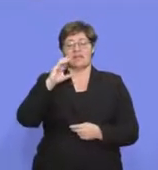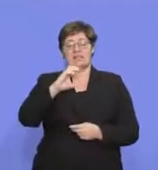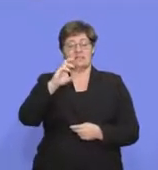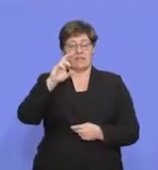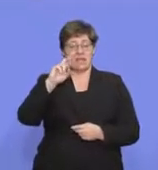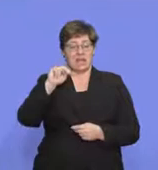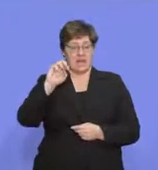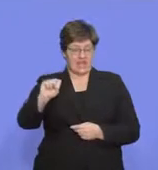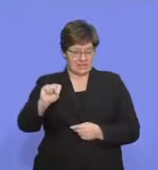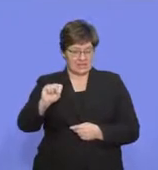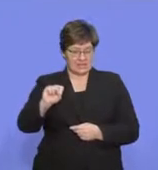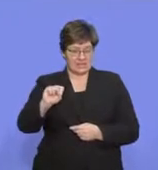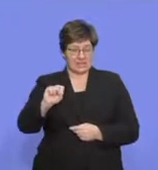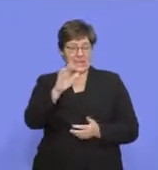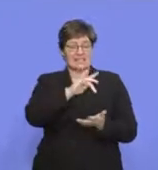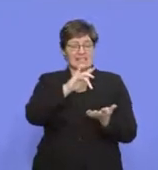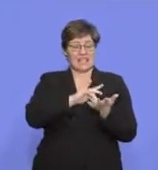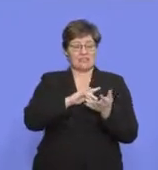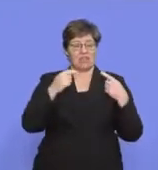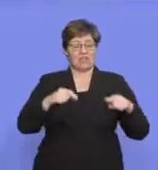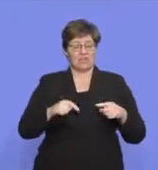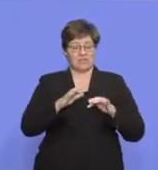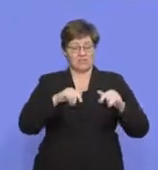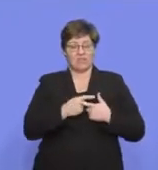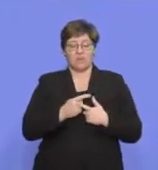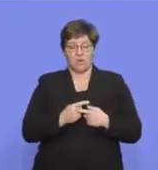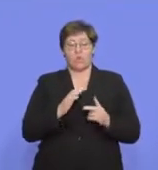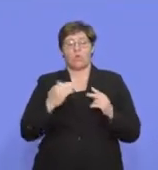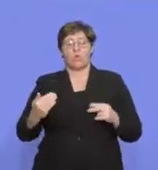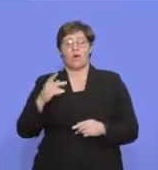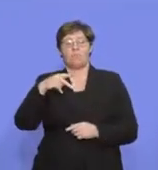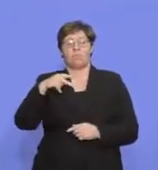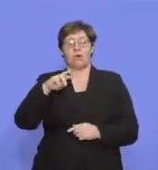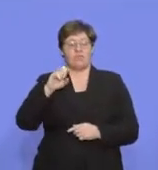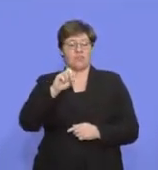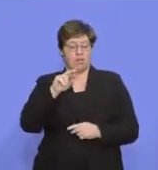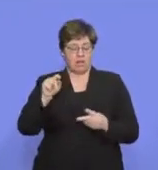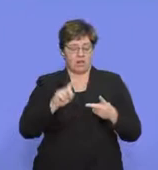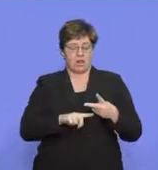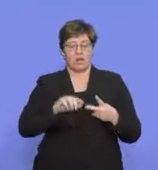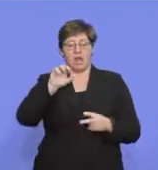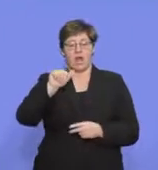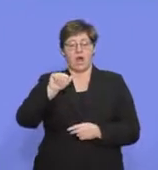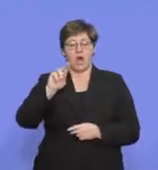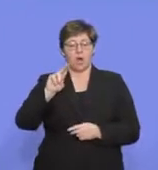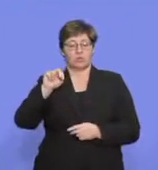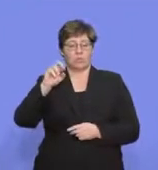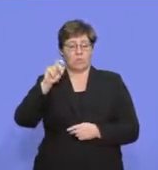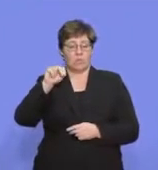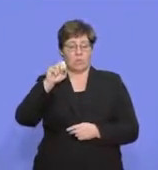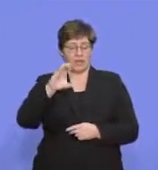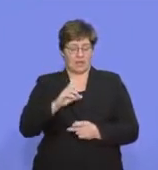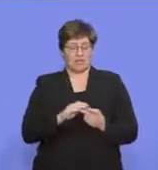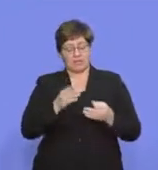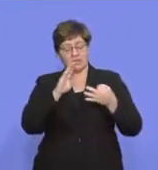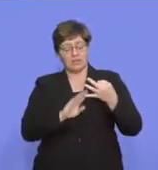right? Today we're going to look at the peripheral nervous system and the autonomic nervous system. After that, we will continue with nerve